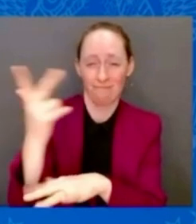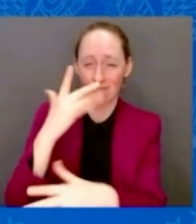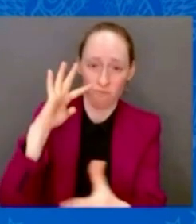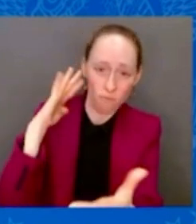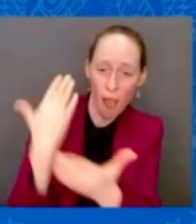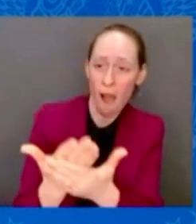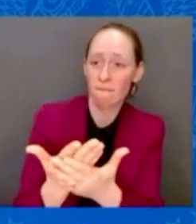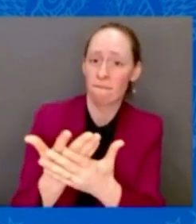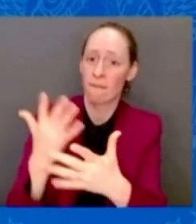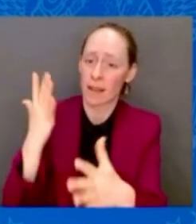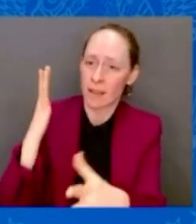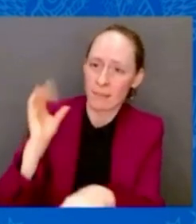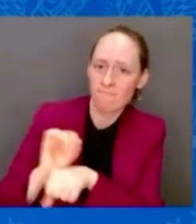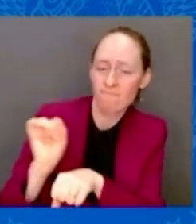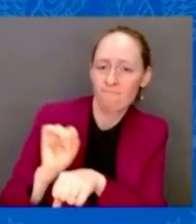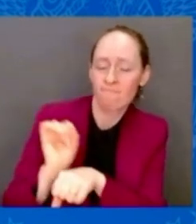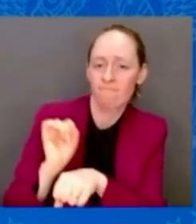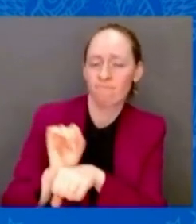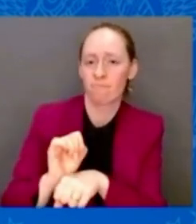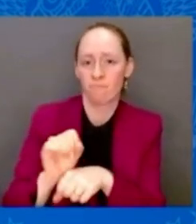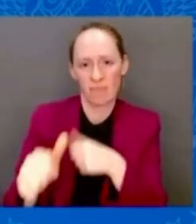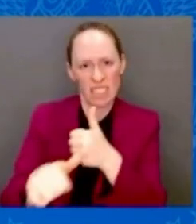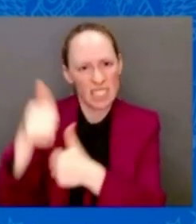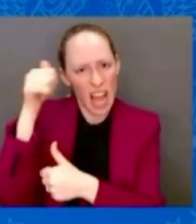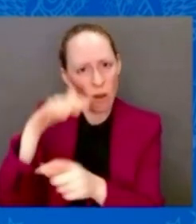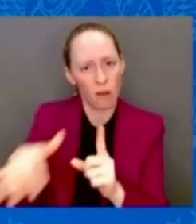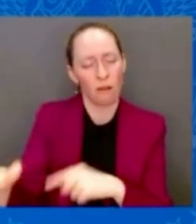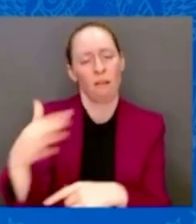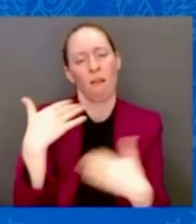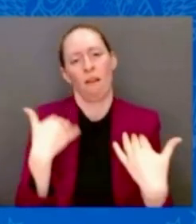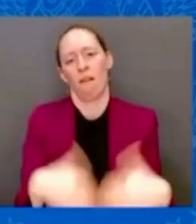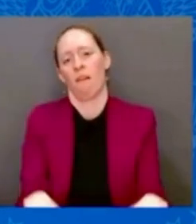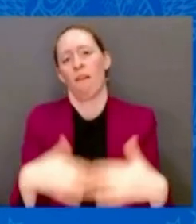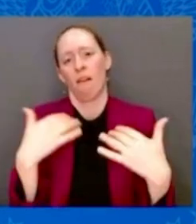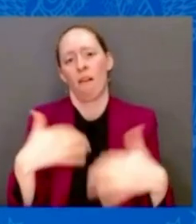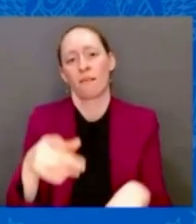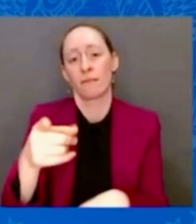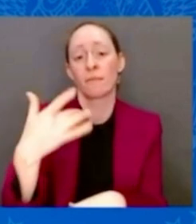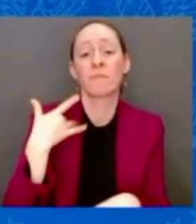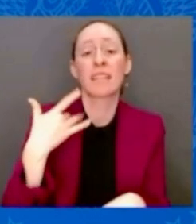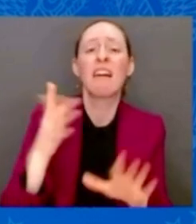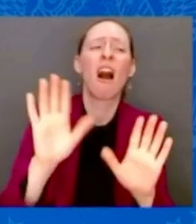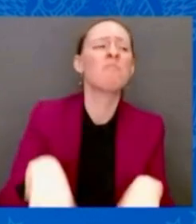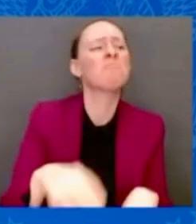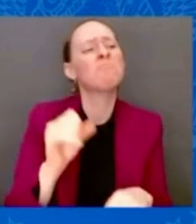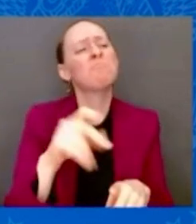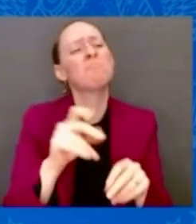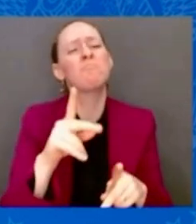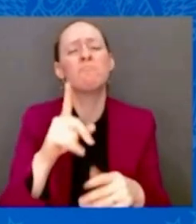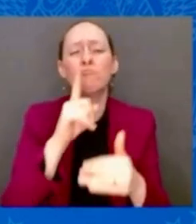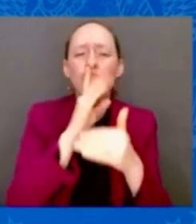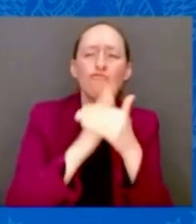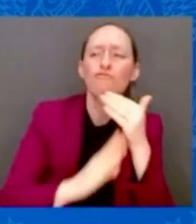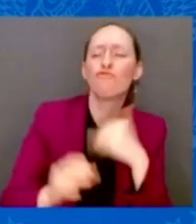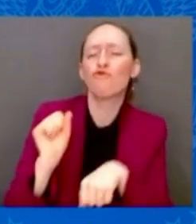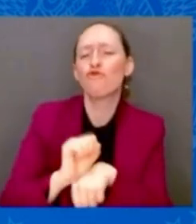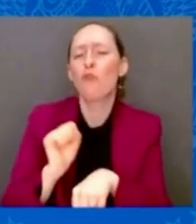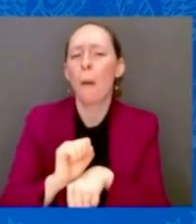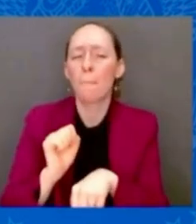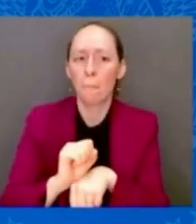job. Well, we know it's not just a job. Being a firefighter is not what you do, it's who you